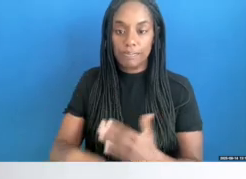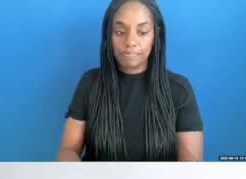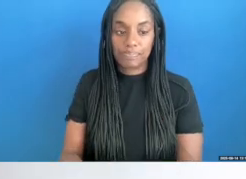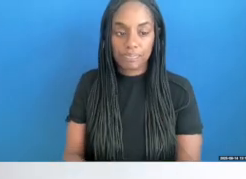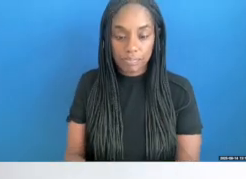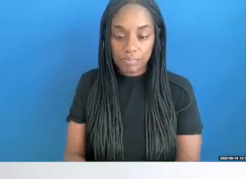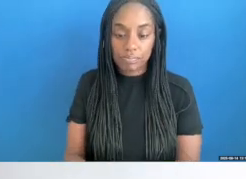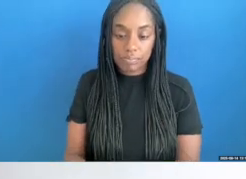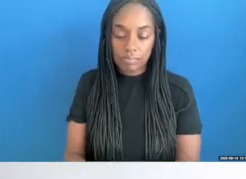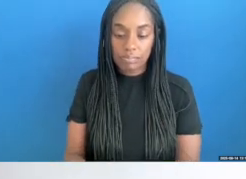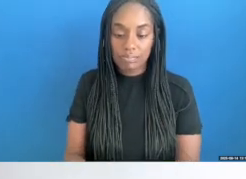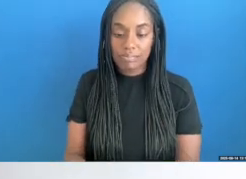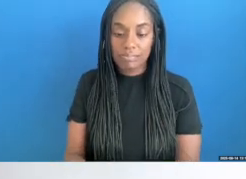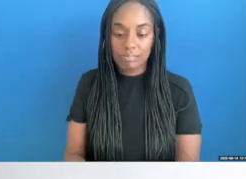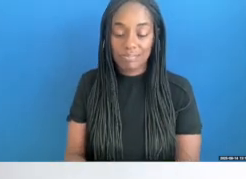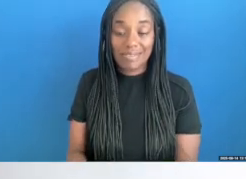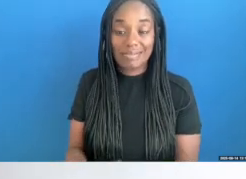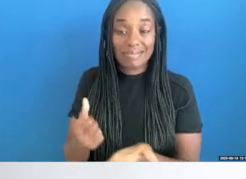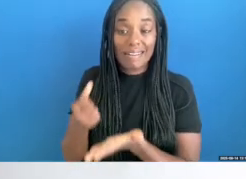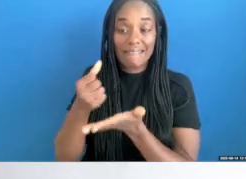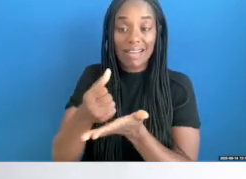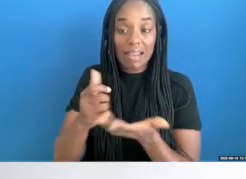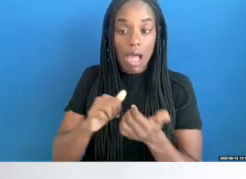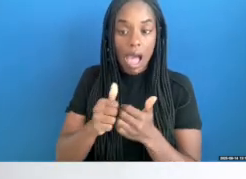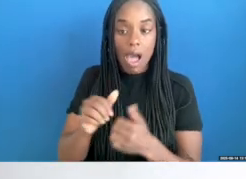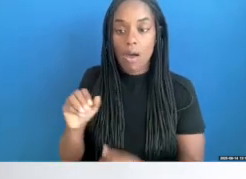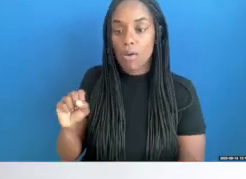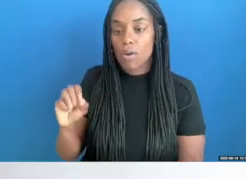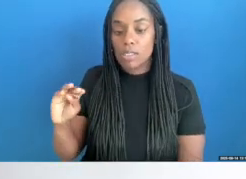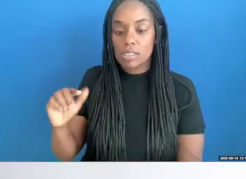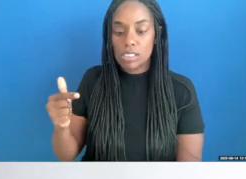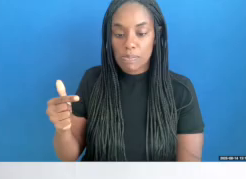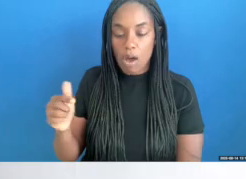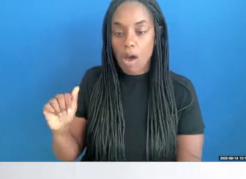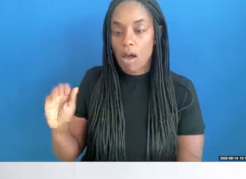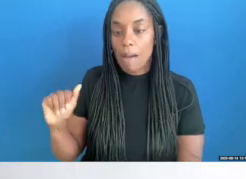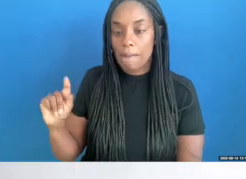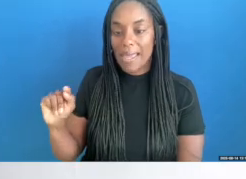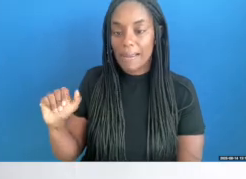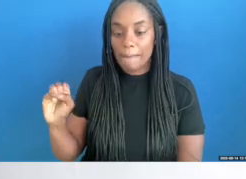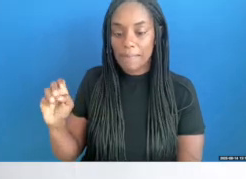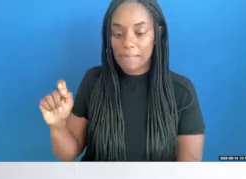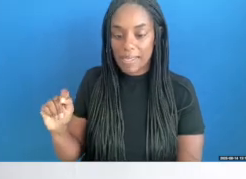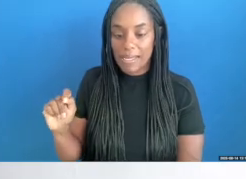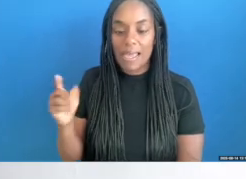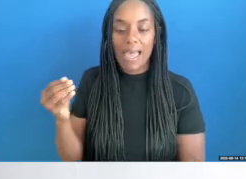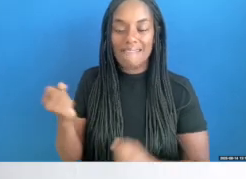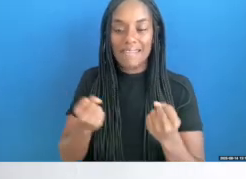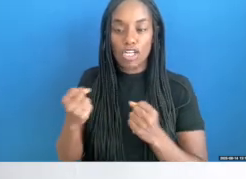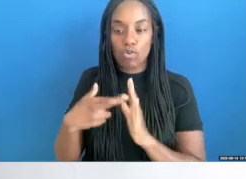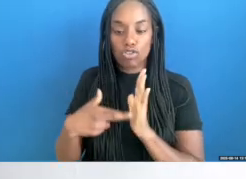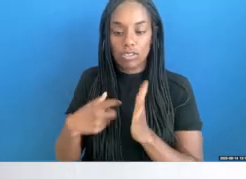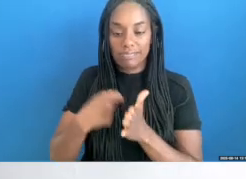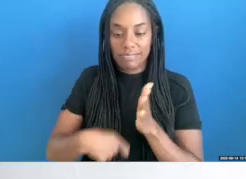It's funded by smog abatement and vehicle registration fees that are deposited into the Air Pollution Control